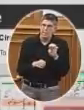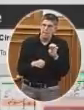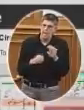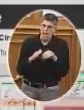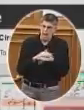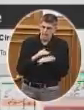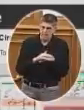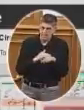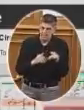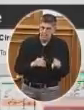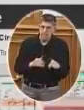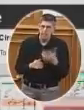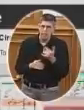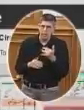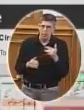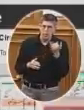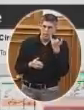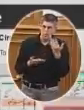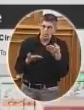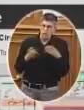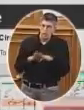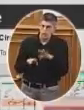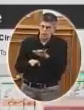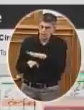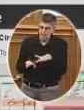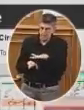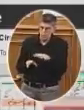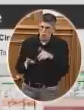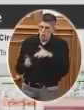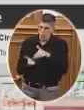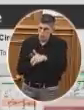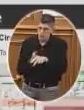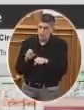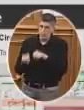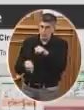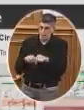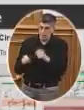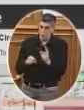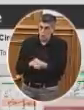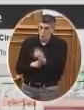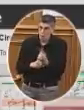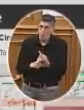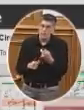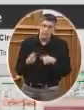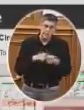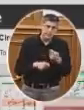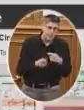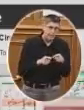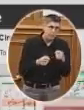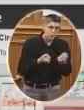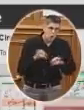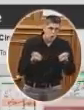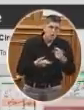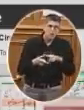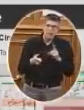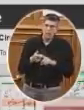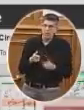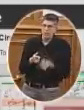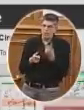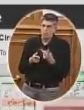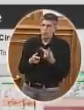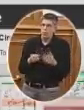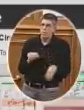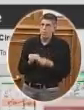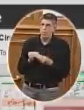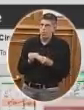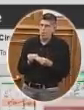allowing that area to be closed off to just bicycles and pedestrians and looking at the rail corridor parallel to it, that gives us 2 extra avenues for